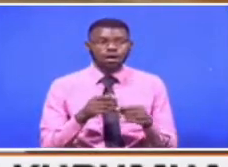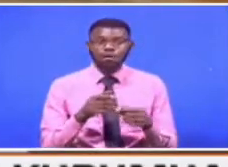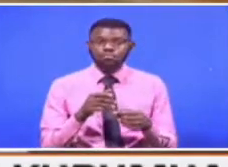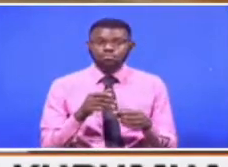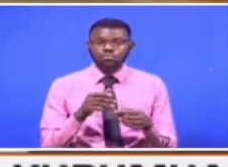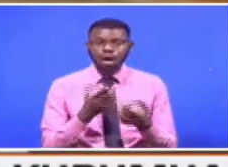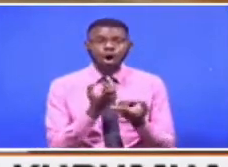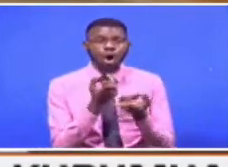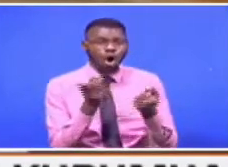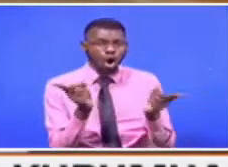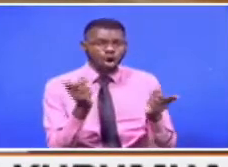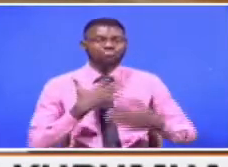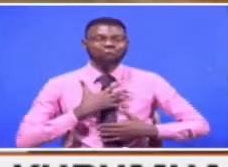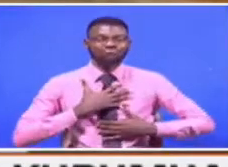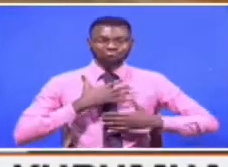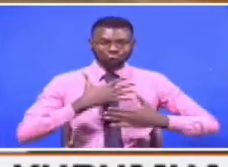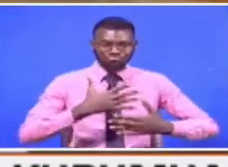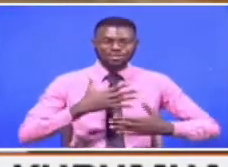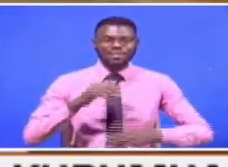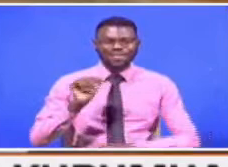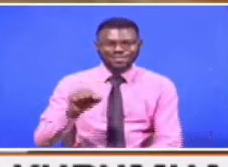we do.